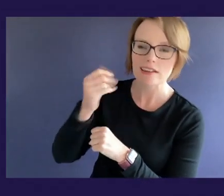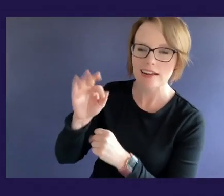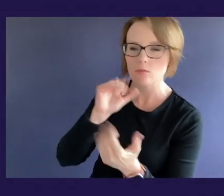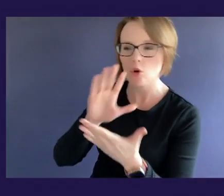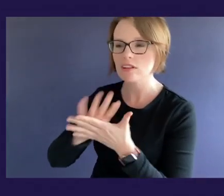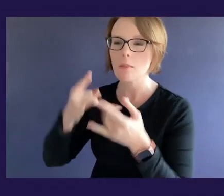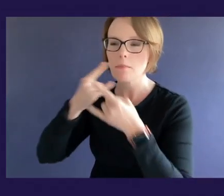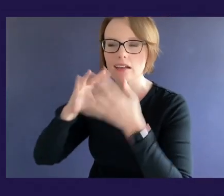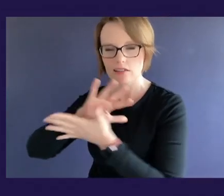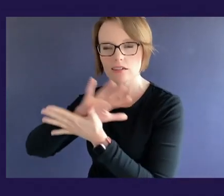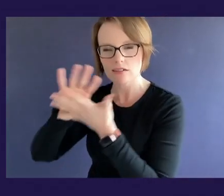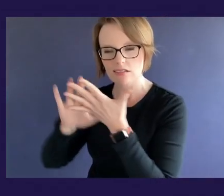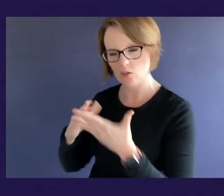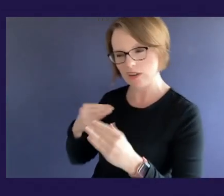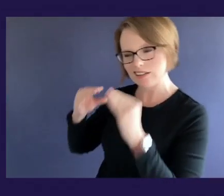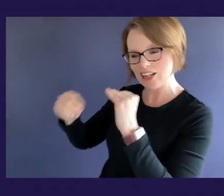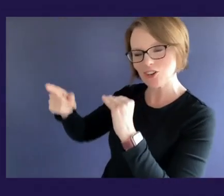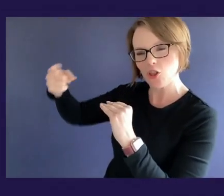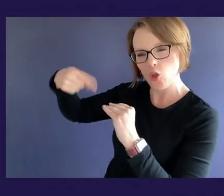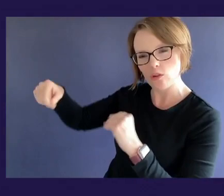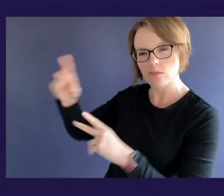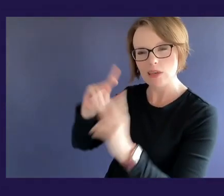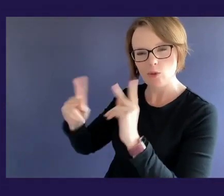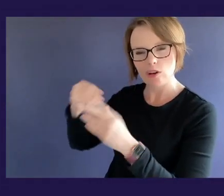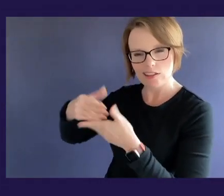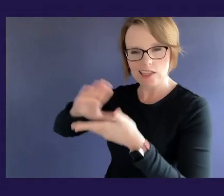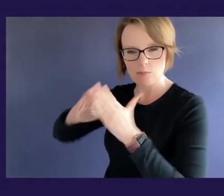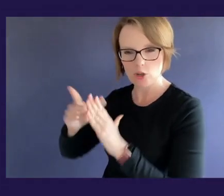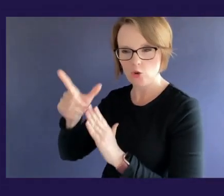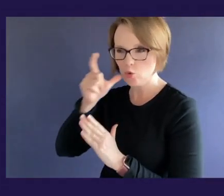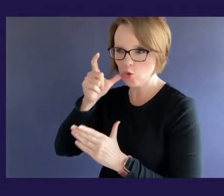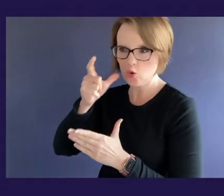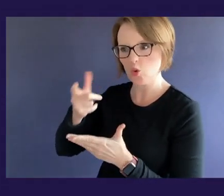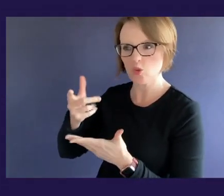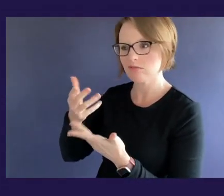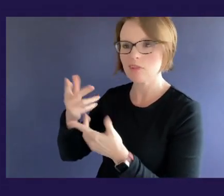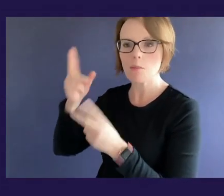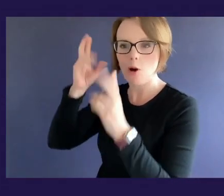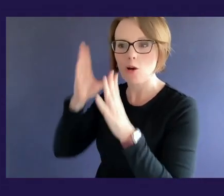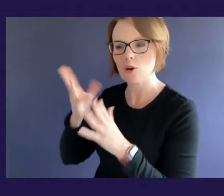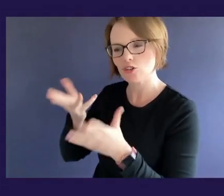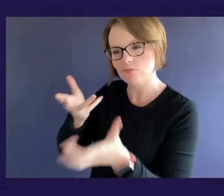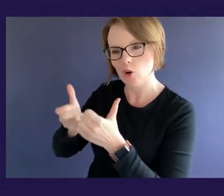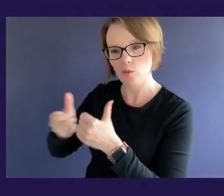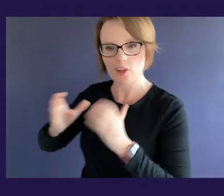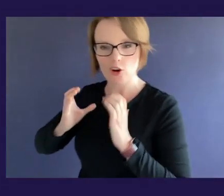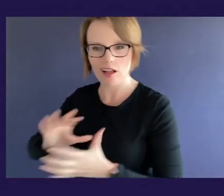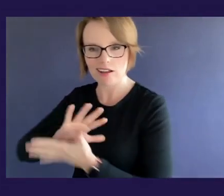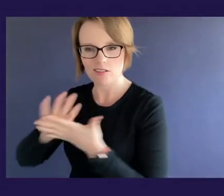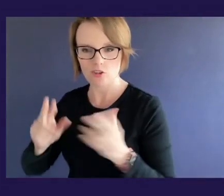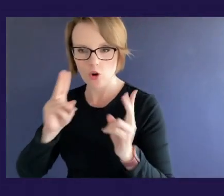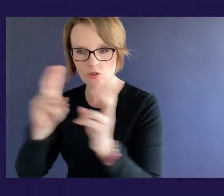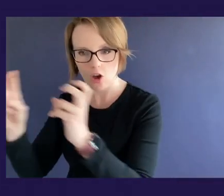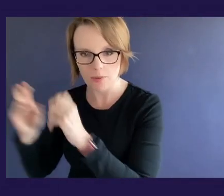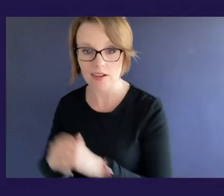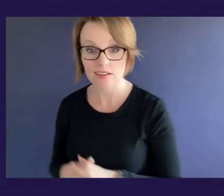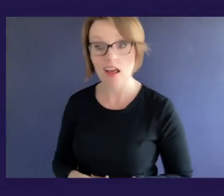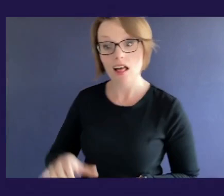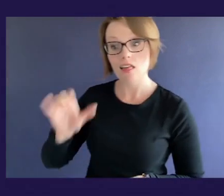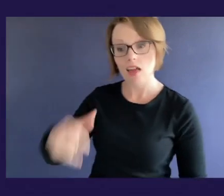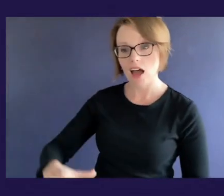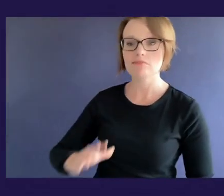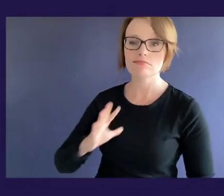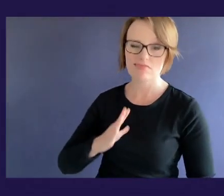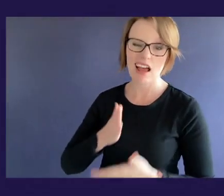really touch on one of the most important components of and contributors to mis and disinformation